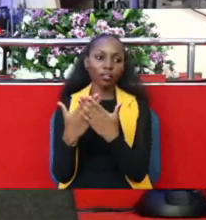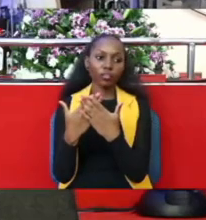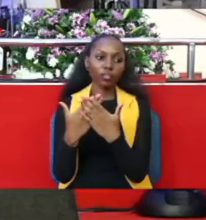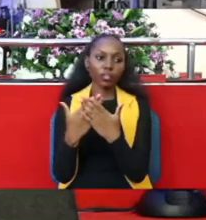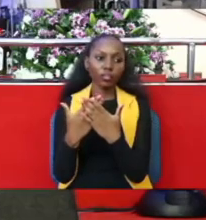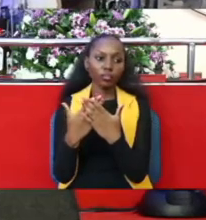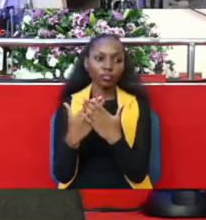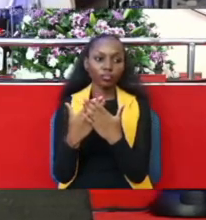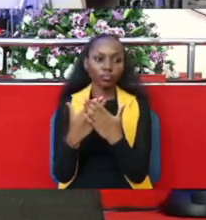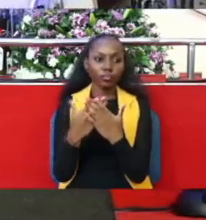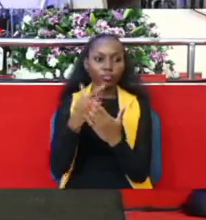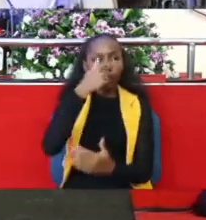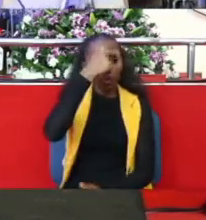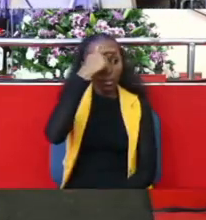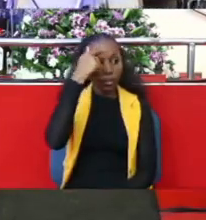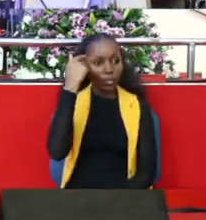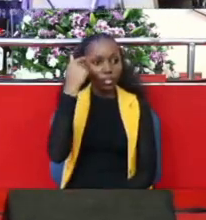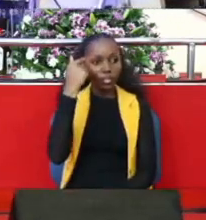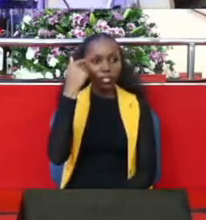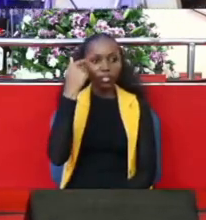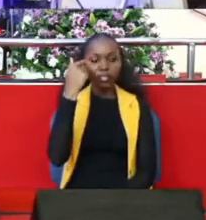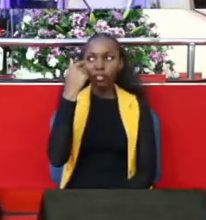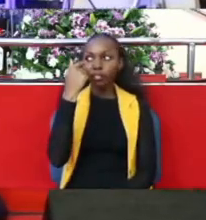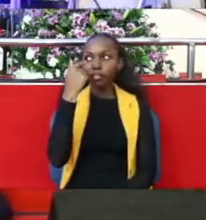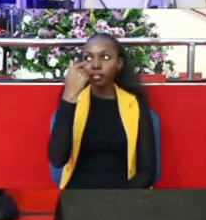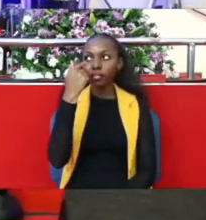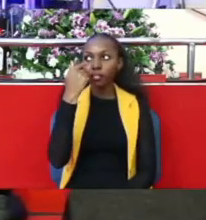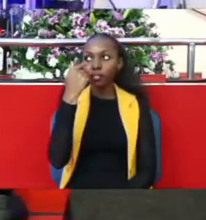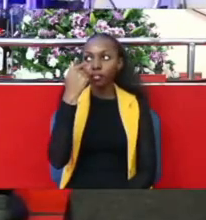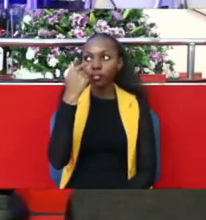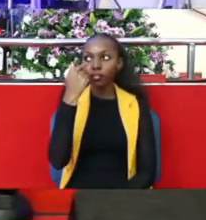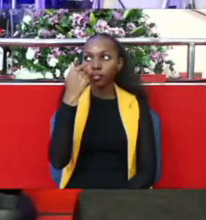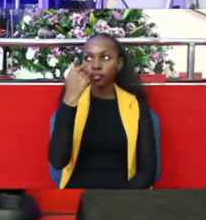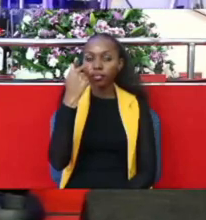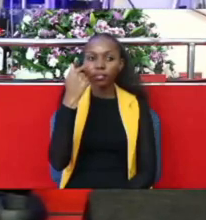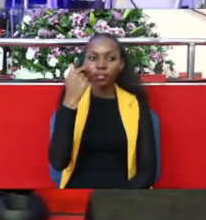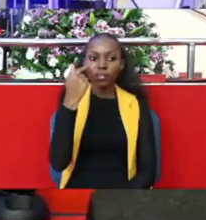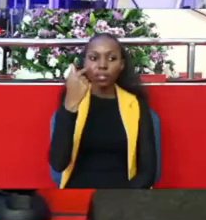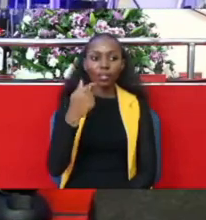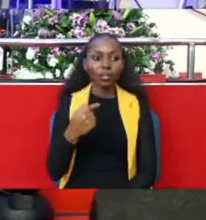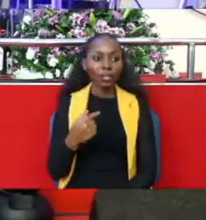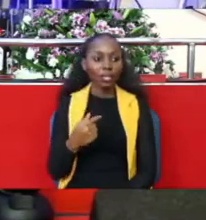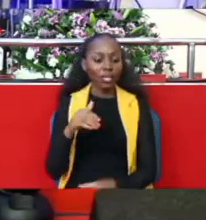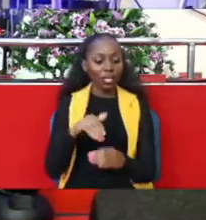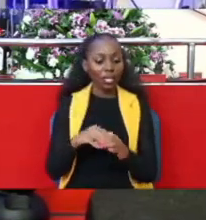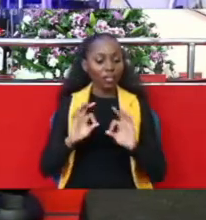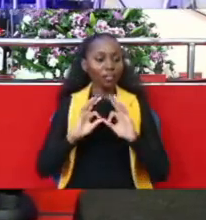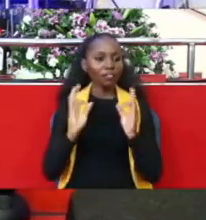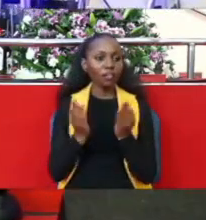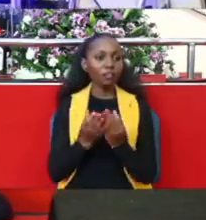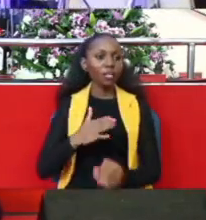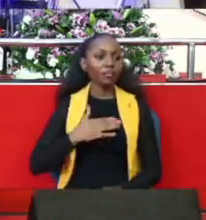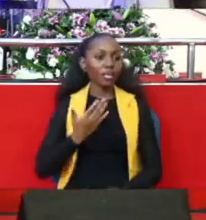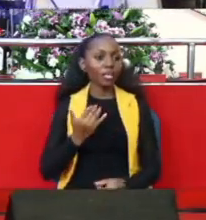Because herein sits people who can be able to say that it ends with me and it will not continue pursuing the rest